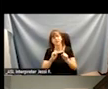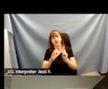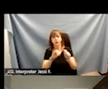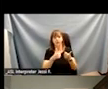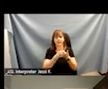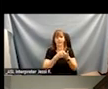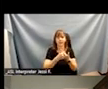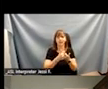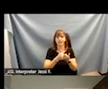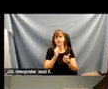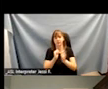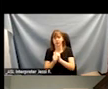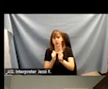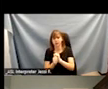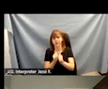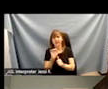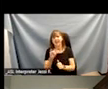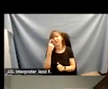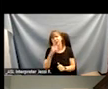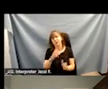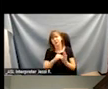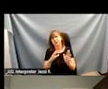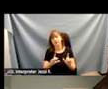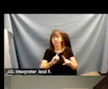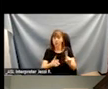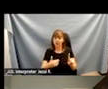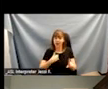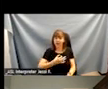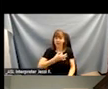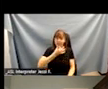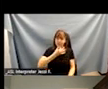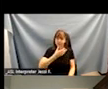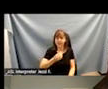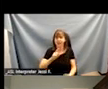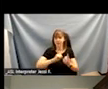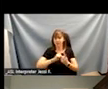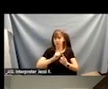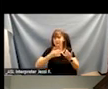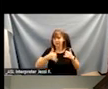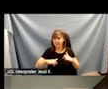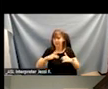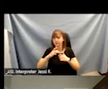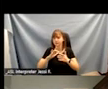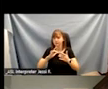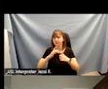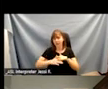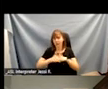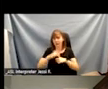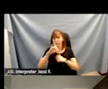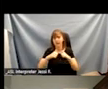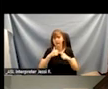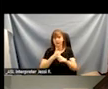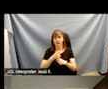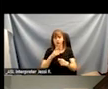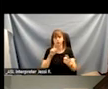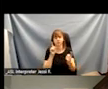mostly for our students, but we do have experts and mentors available to alumni. So if you are interested in